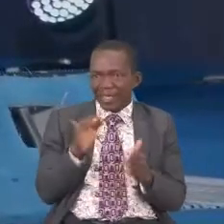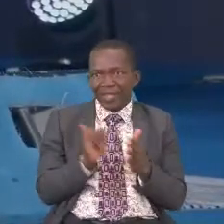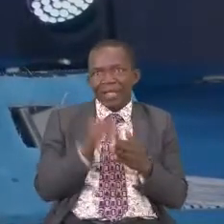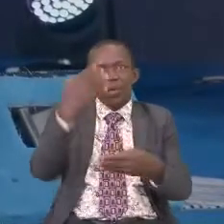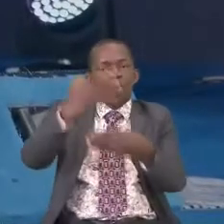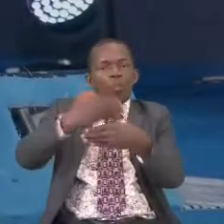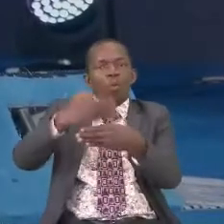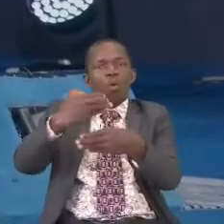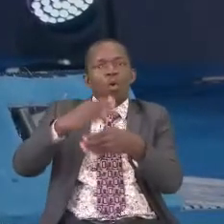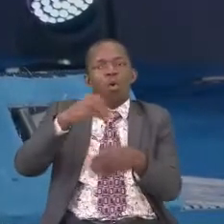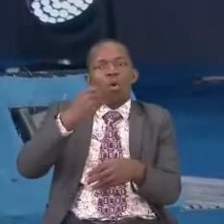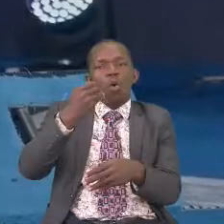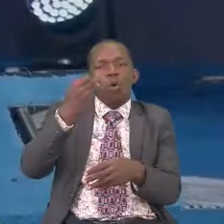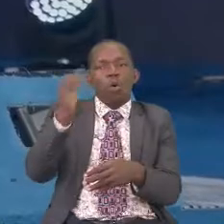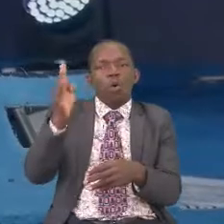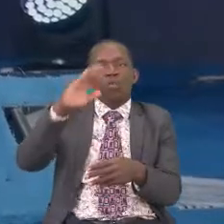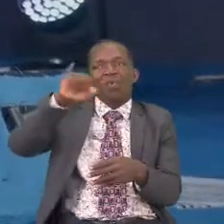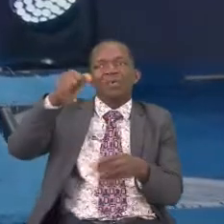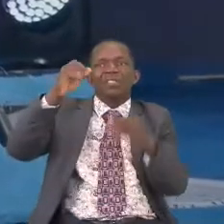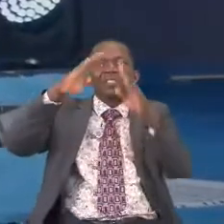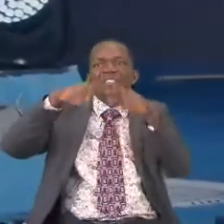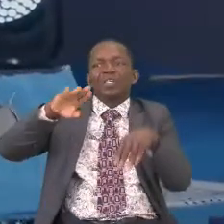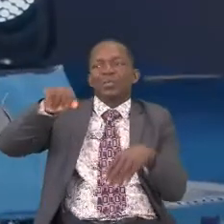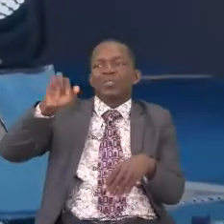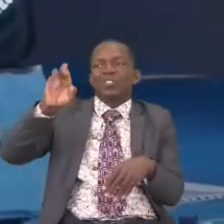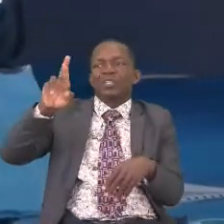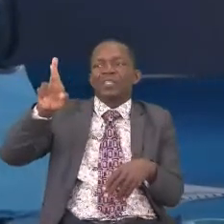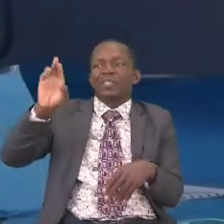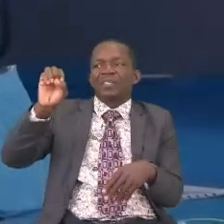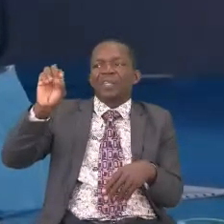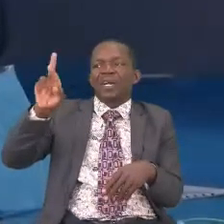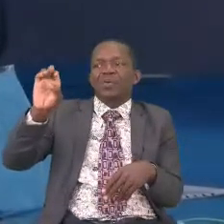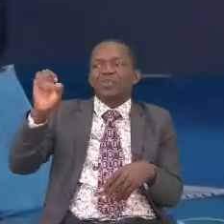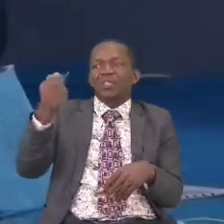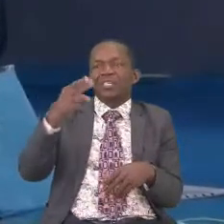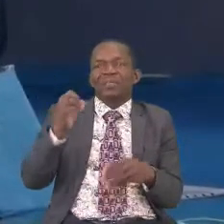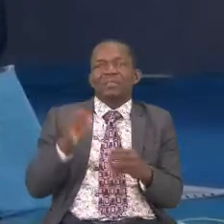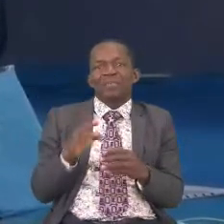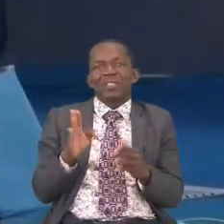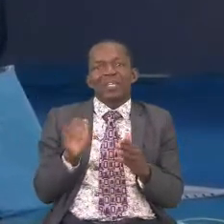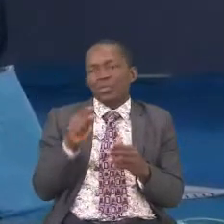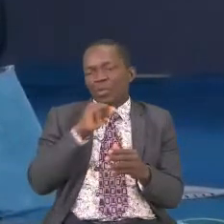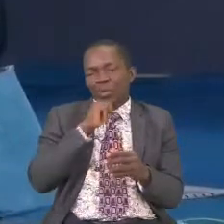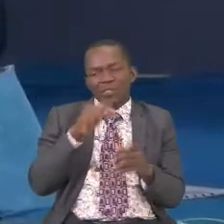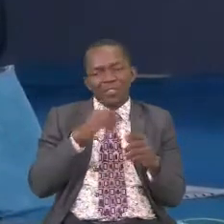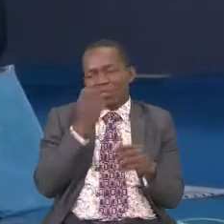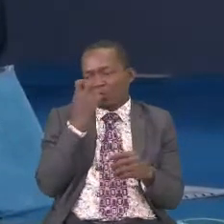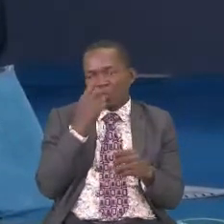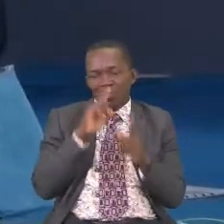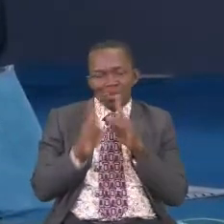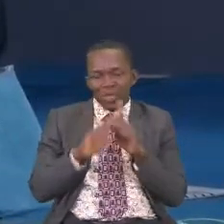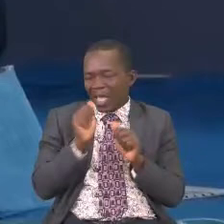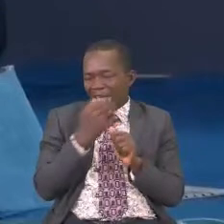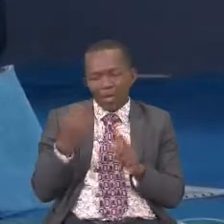around Jericho, you will not speak a word. Silent faith, silent